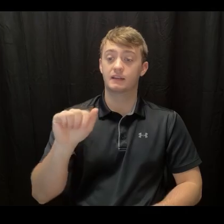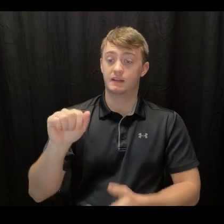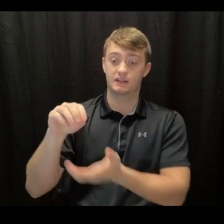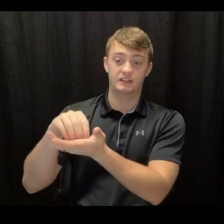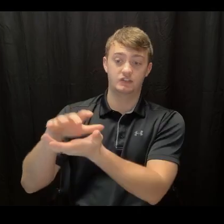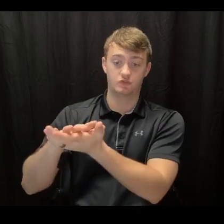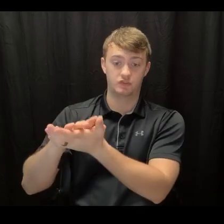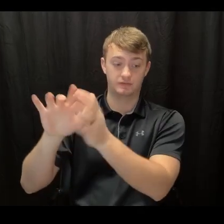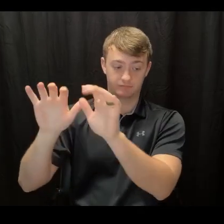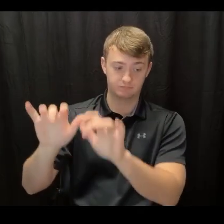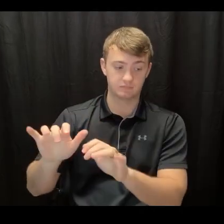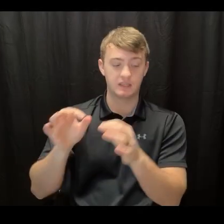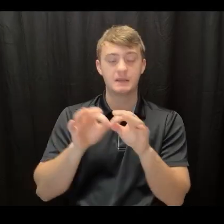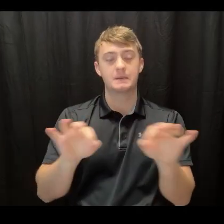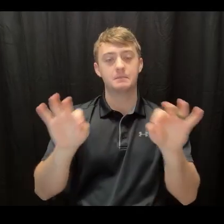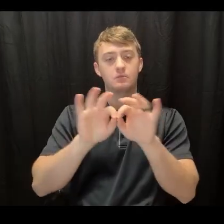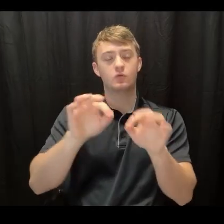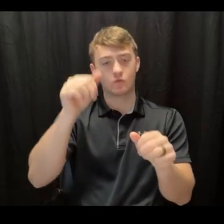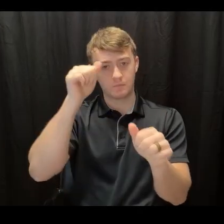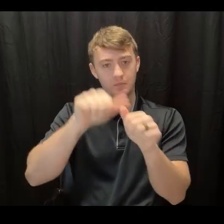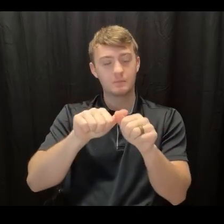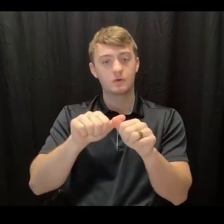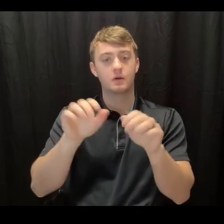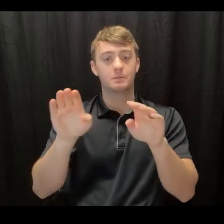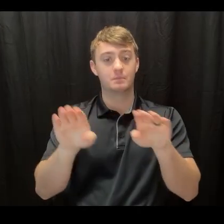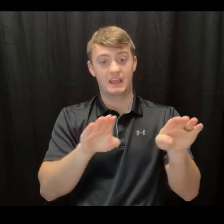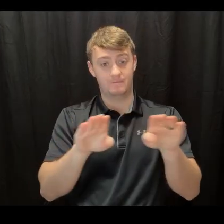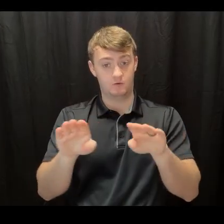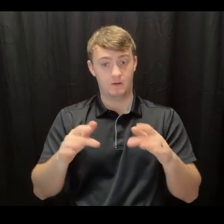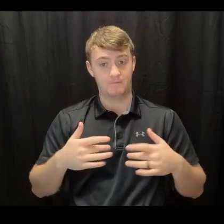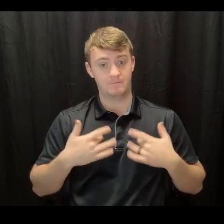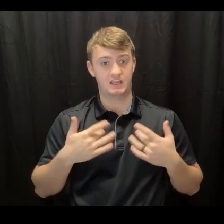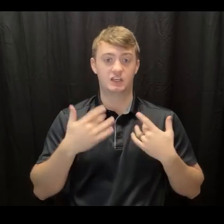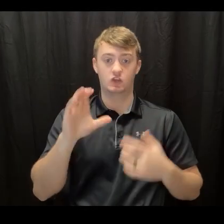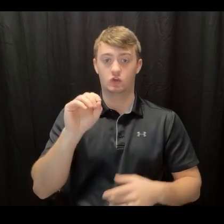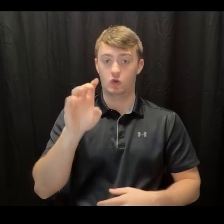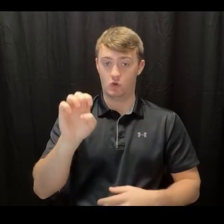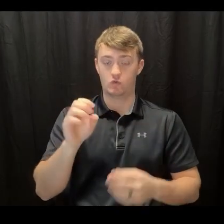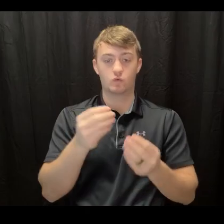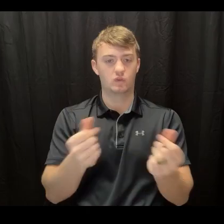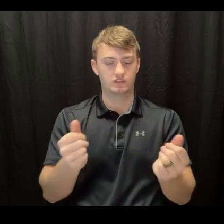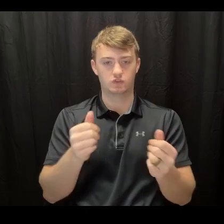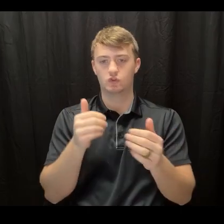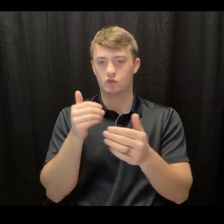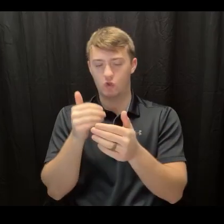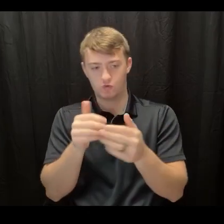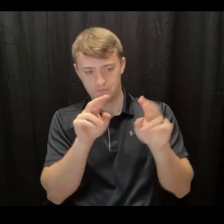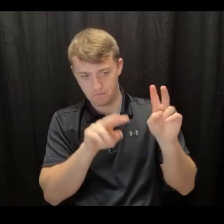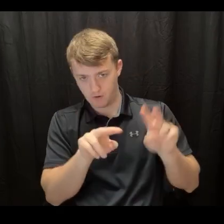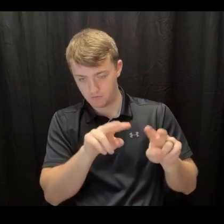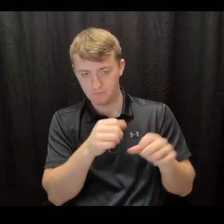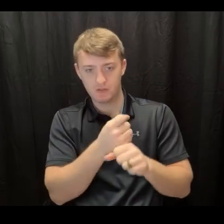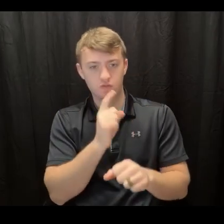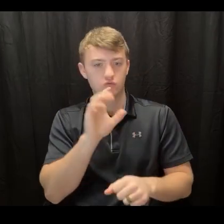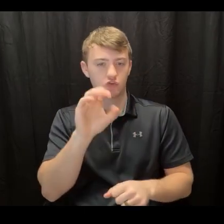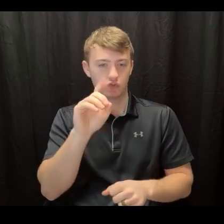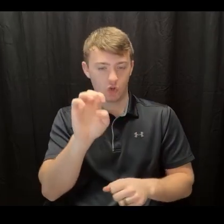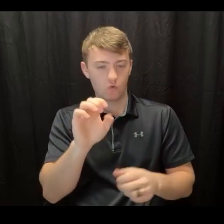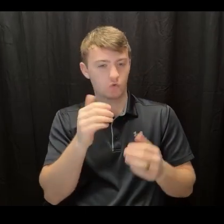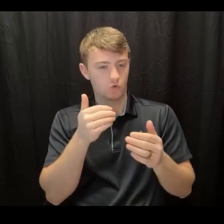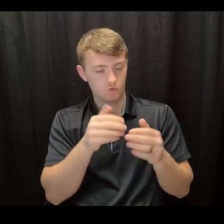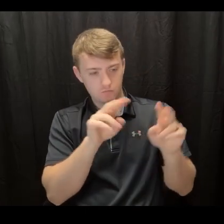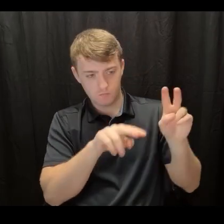Data entry, it's important to remember that behavior event codes and resolutions are closely monitored. Make sure the codes are